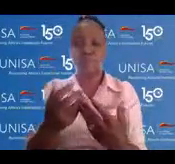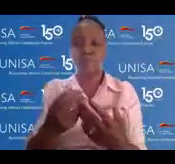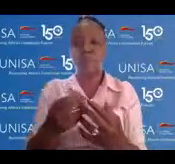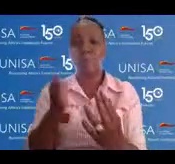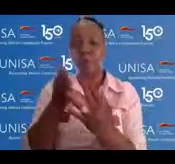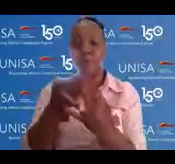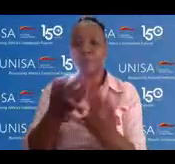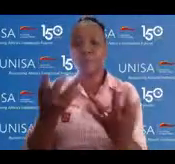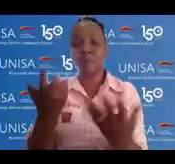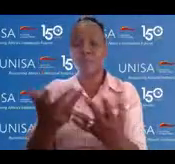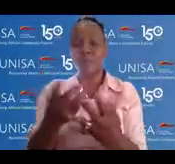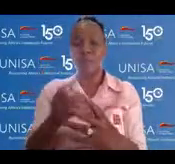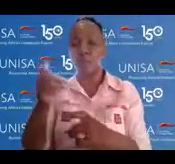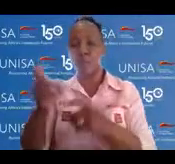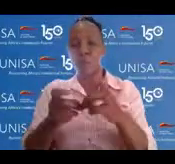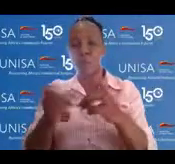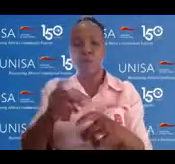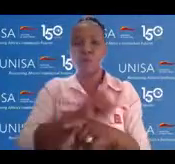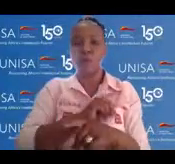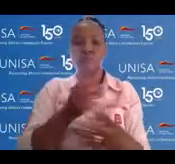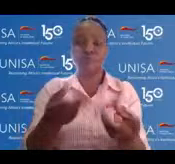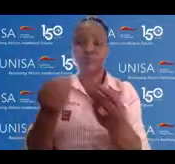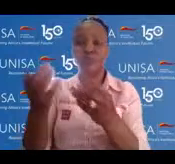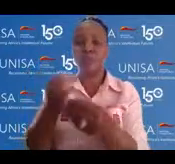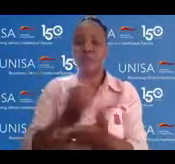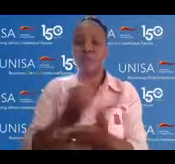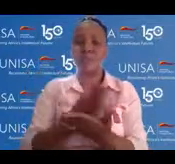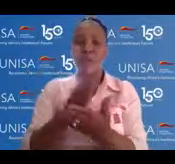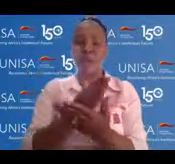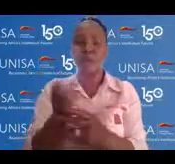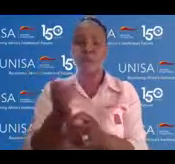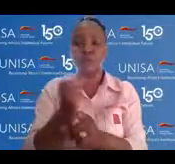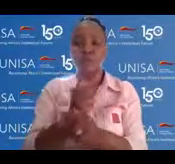hours, so that you also can grab some coffee. But if you're ready to go, we're